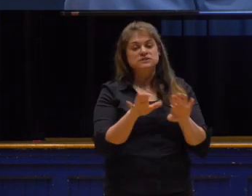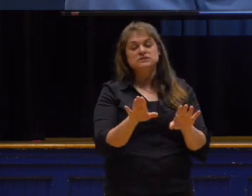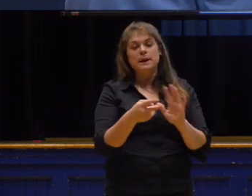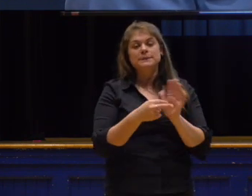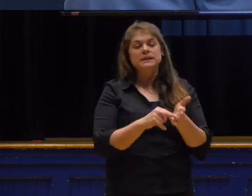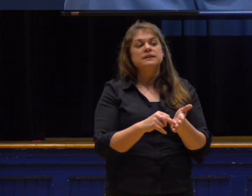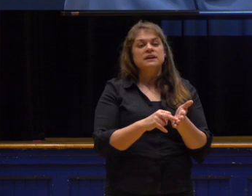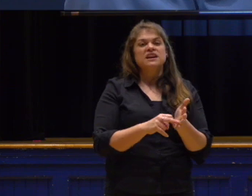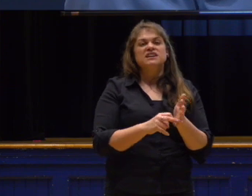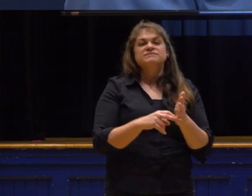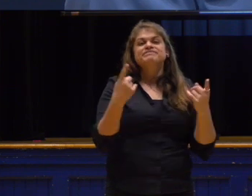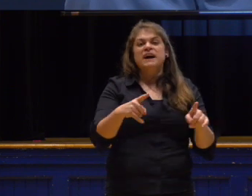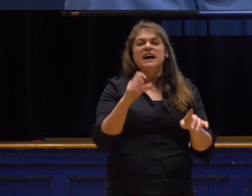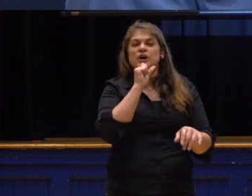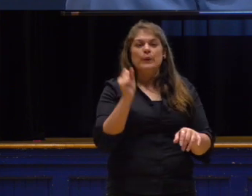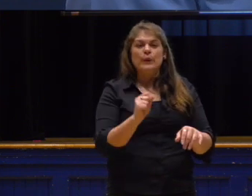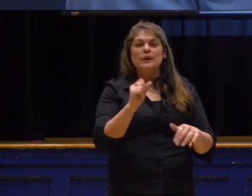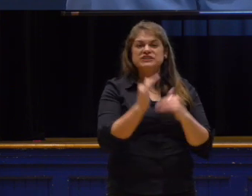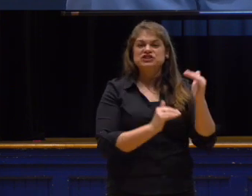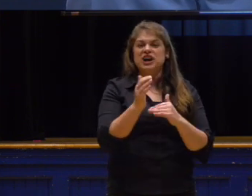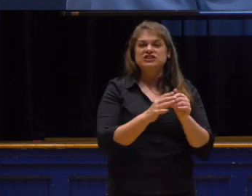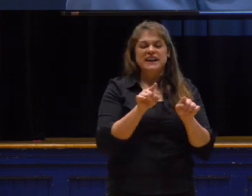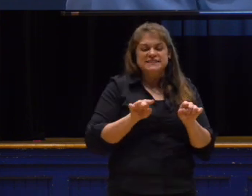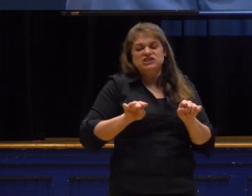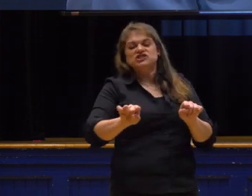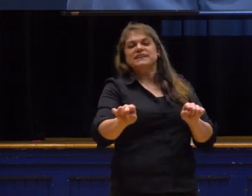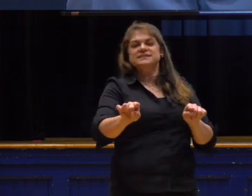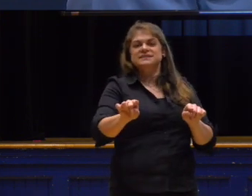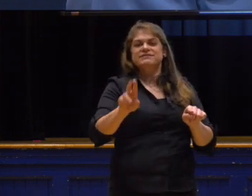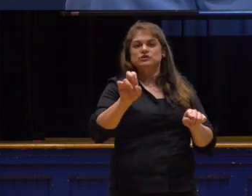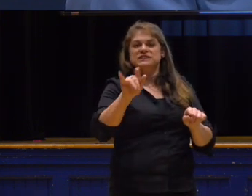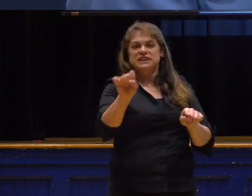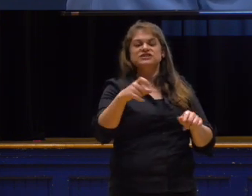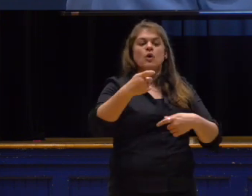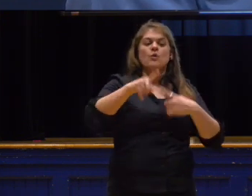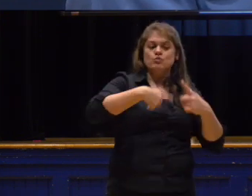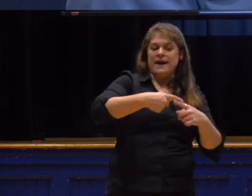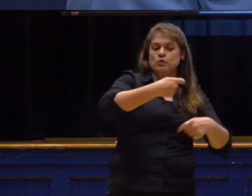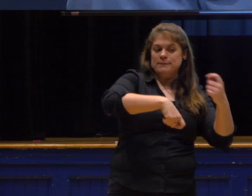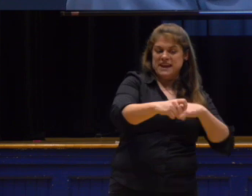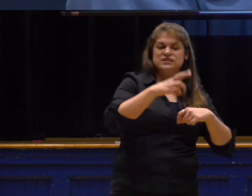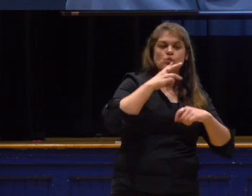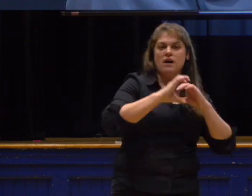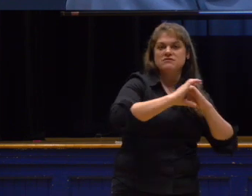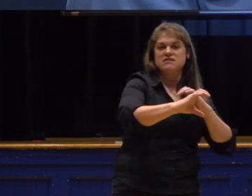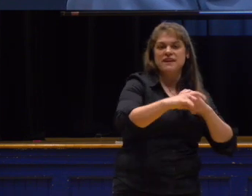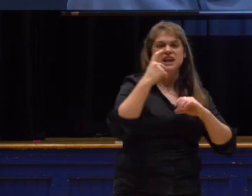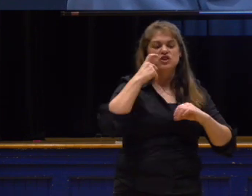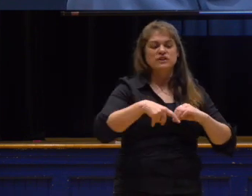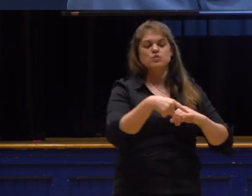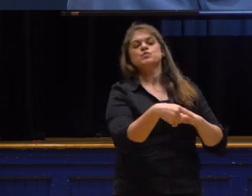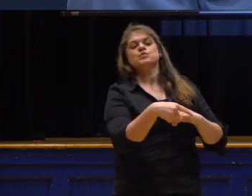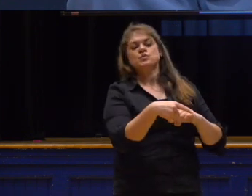problems we've run into on all construction projects are adjacency of utilities. So when they're replacing a water main and all of a sudden